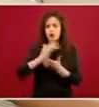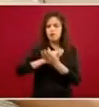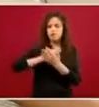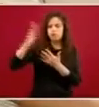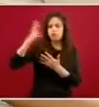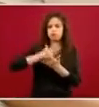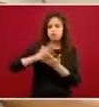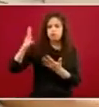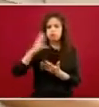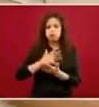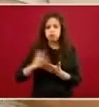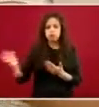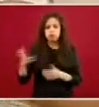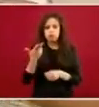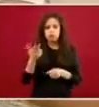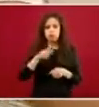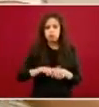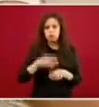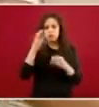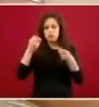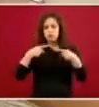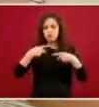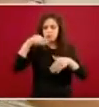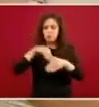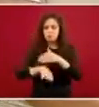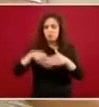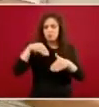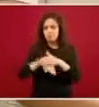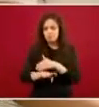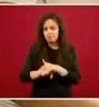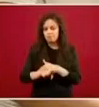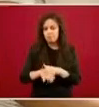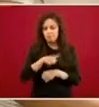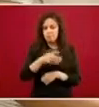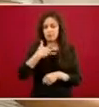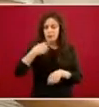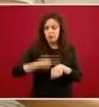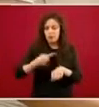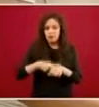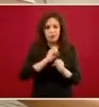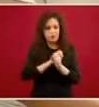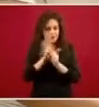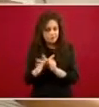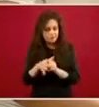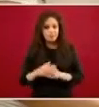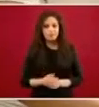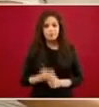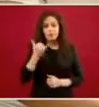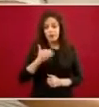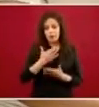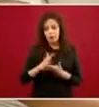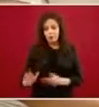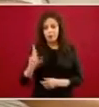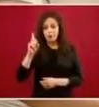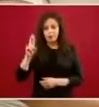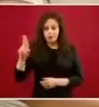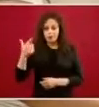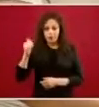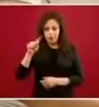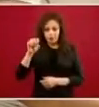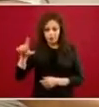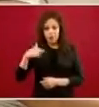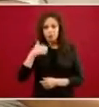about the state of Baja California? We've heard that the medical units are being overworked.